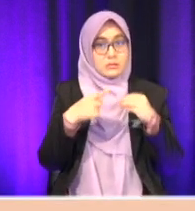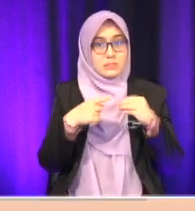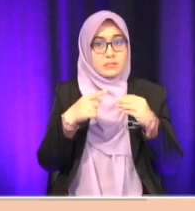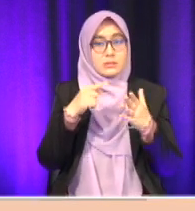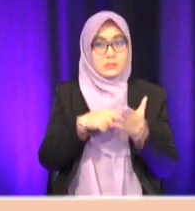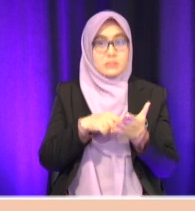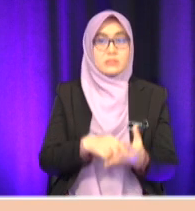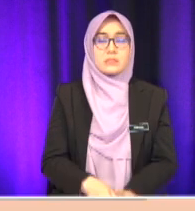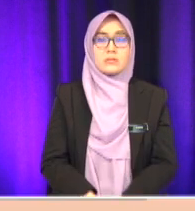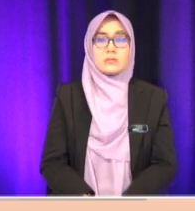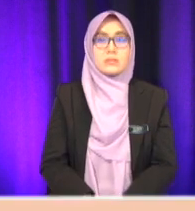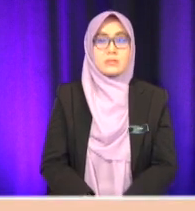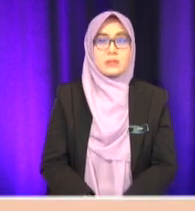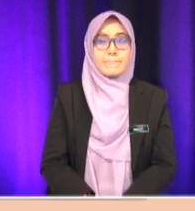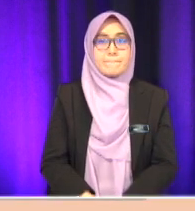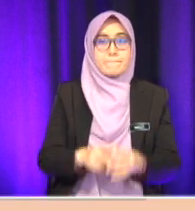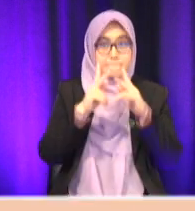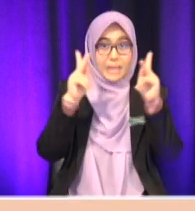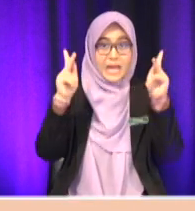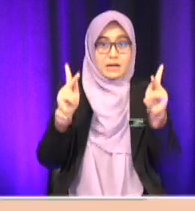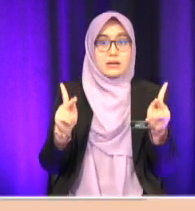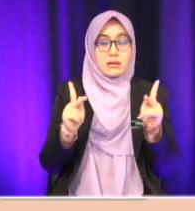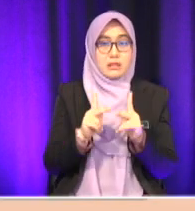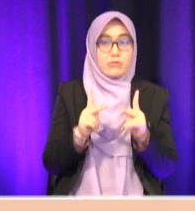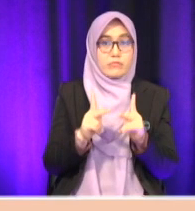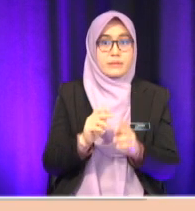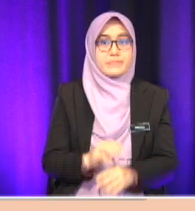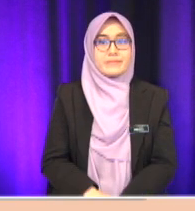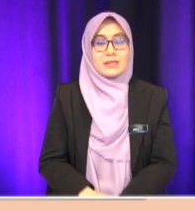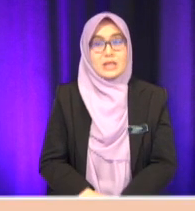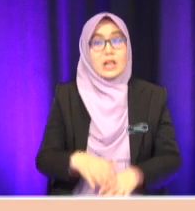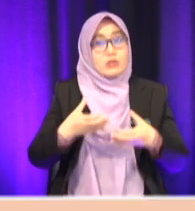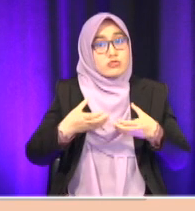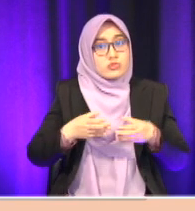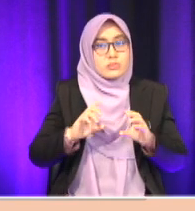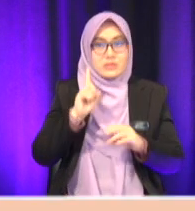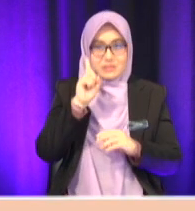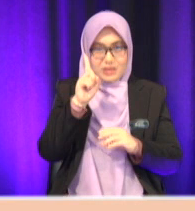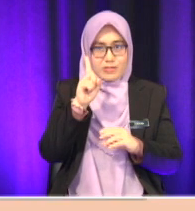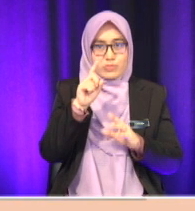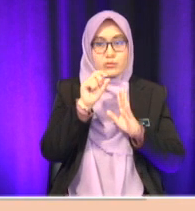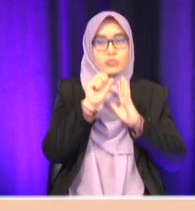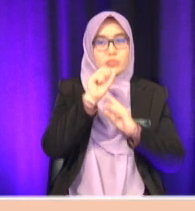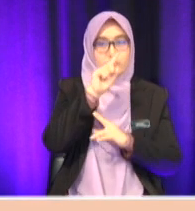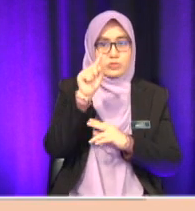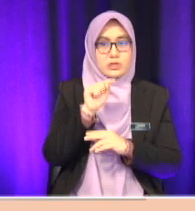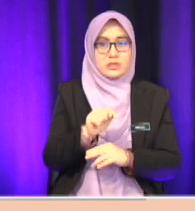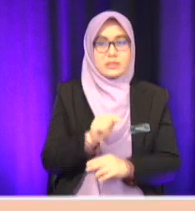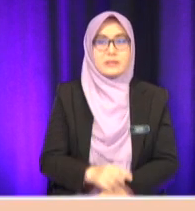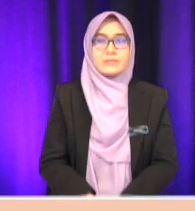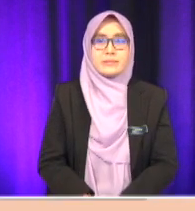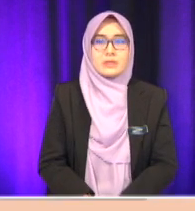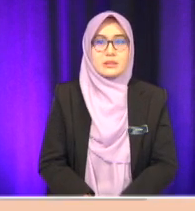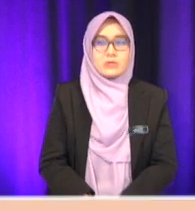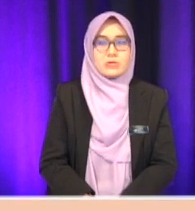So, paragraph. Okay, let's try one, yeah? All right. One question. Number 33. I did not